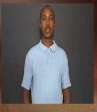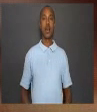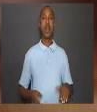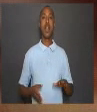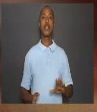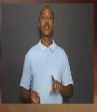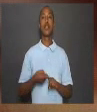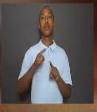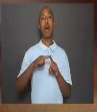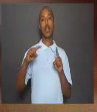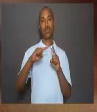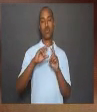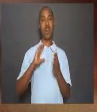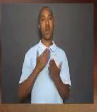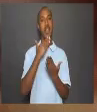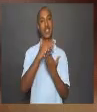Let's get back to our lesson.